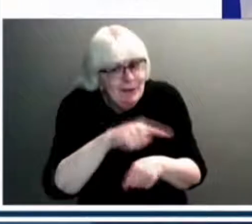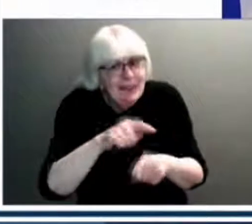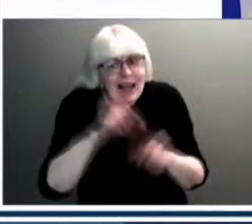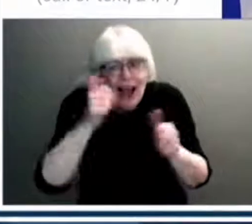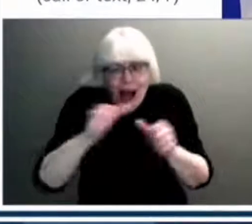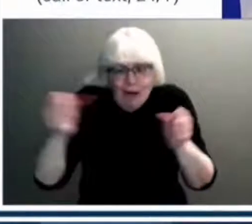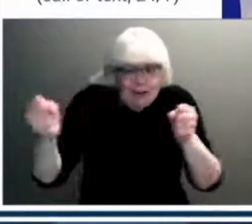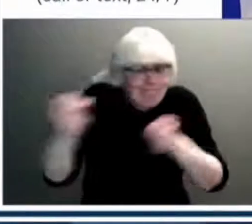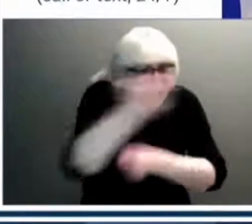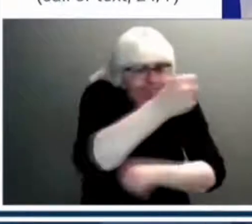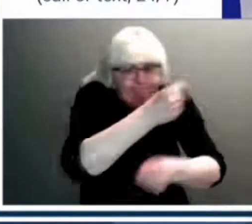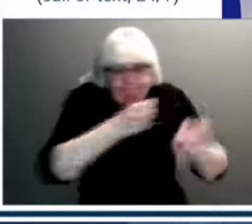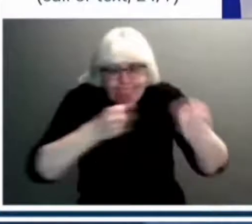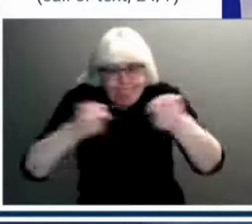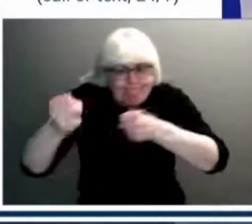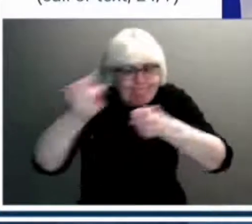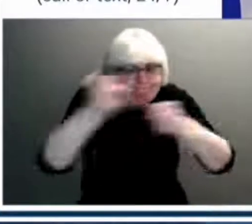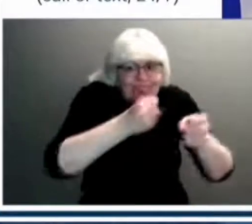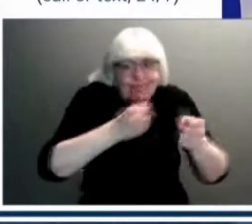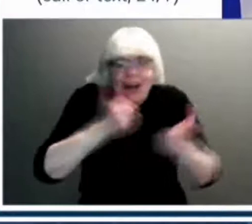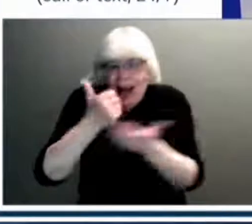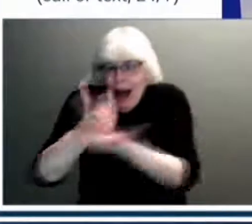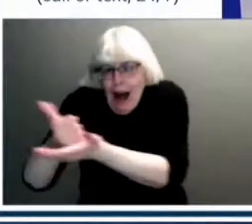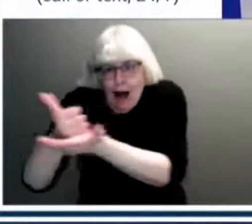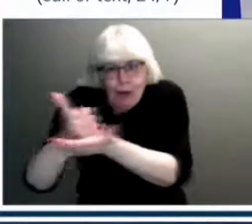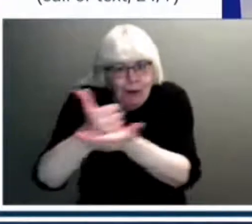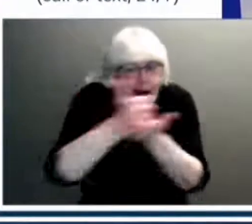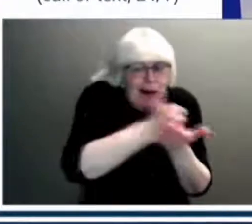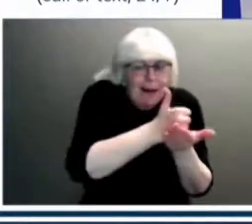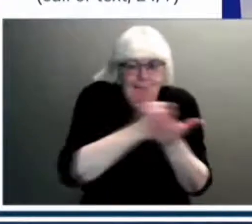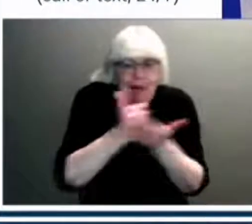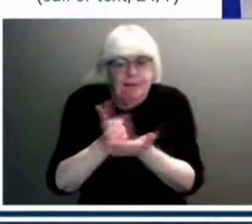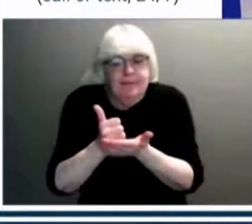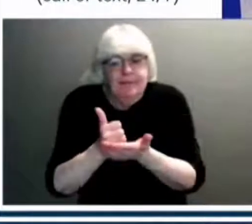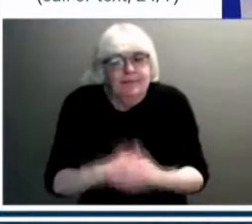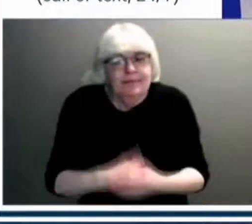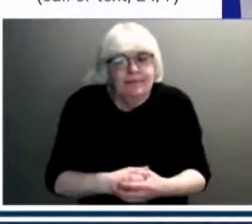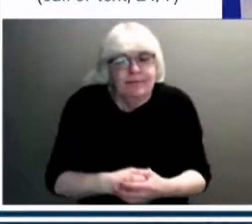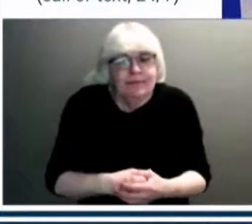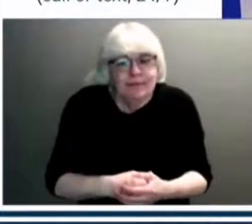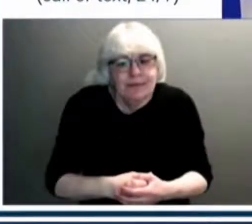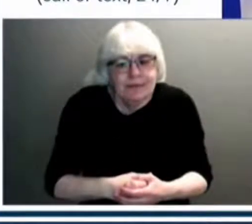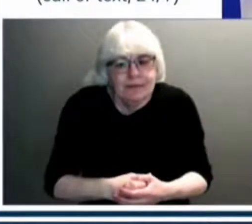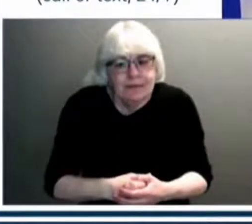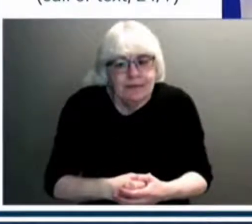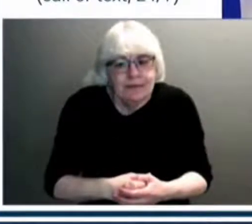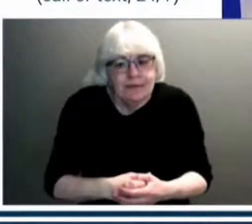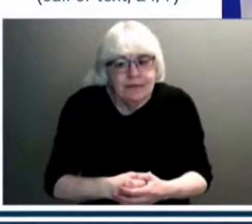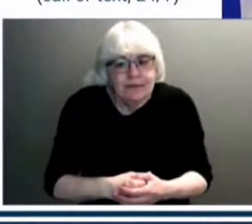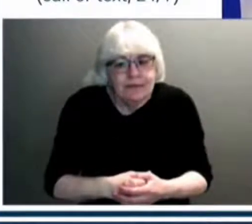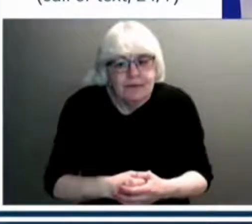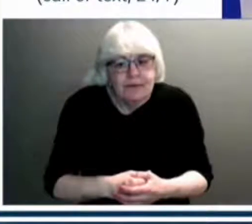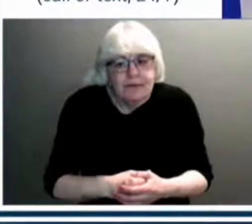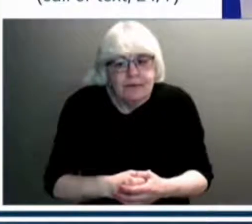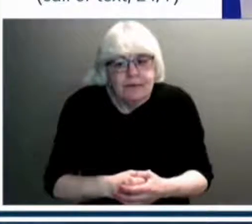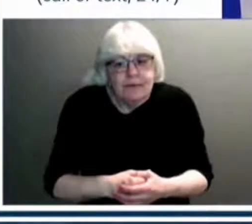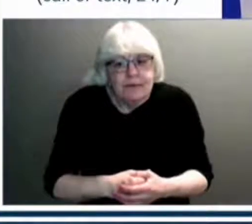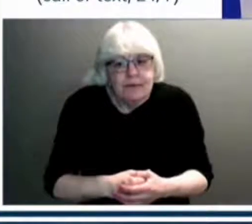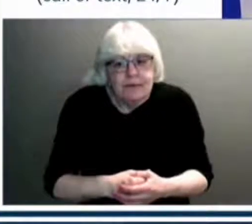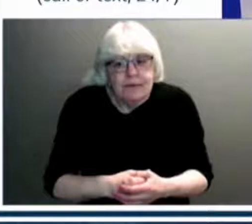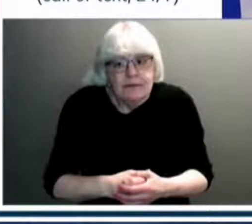that are in staff. And my understanding is that on any given day, there are 9,000 or 10,000